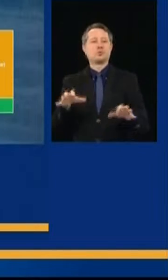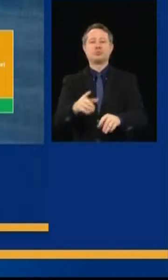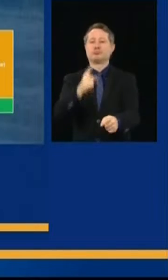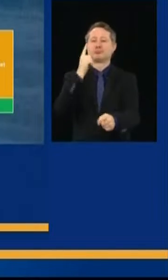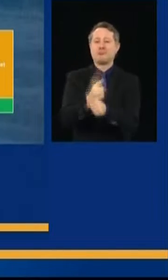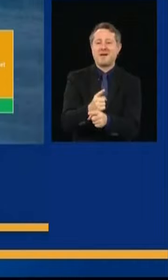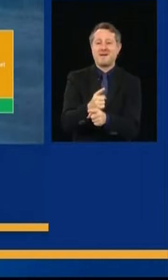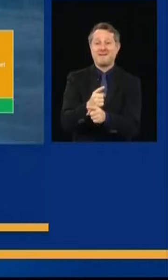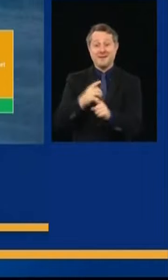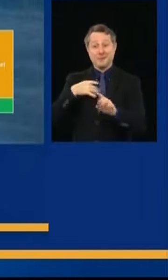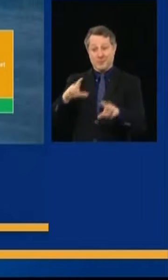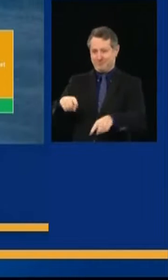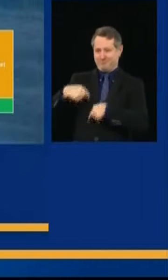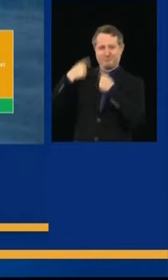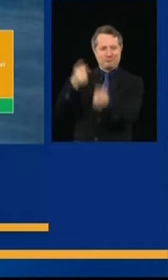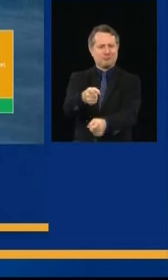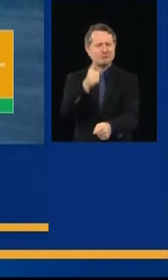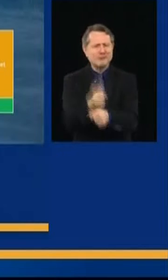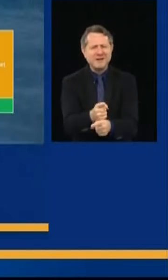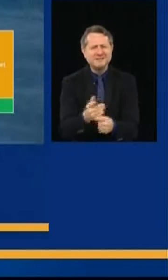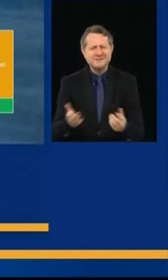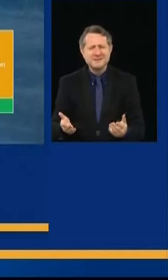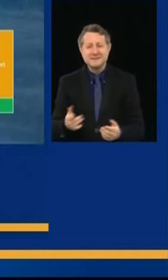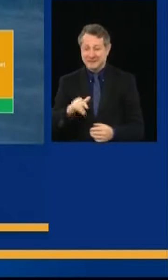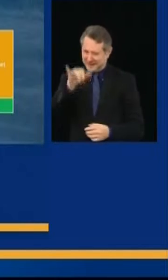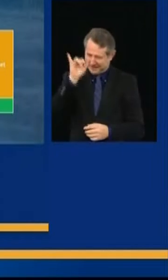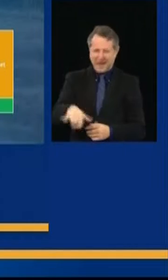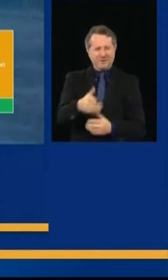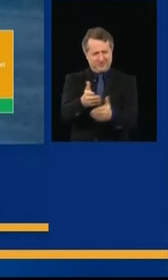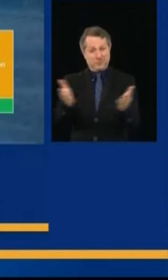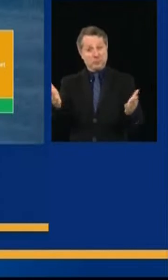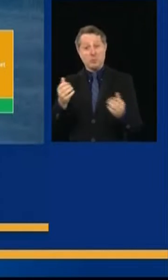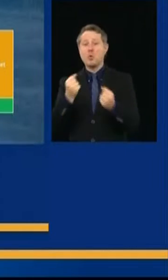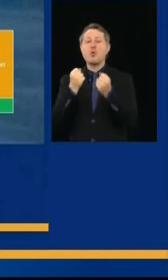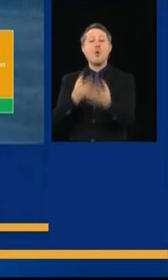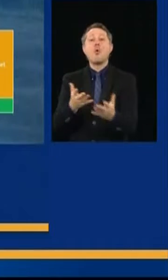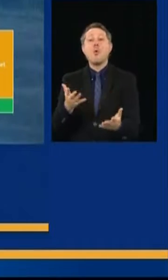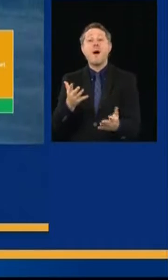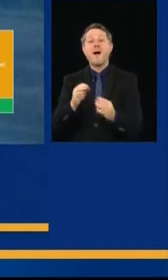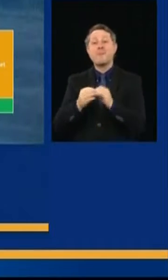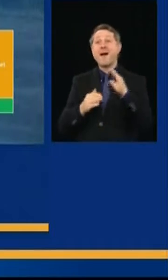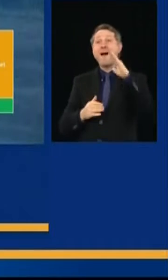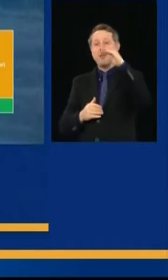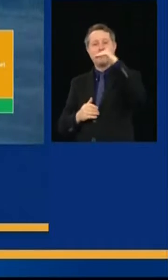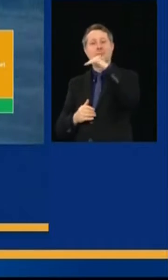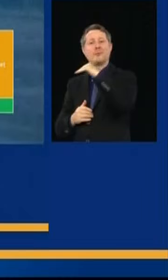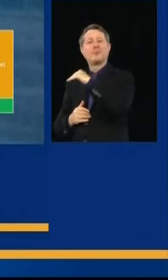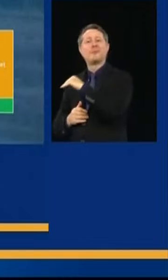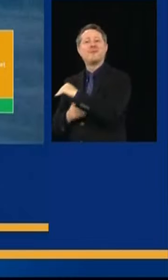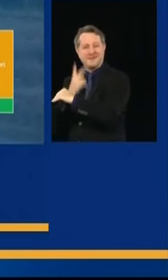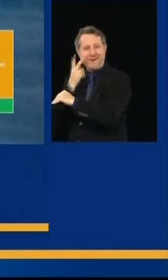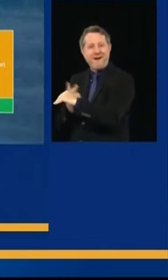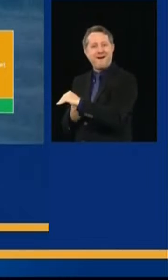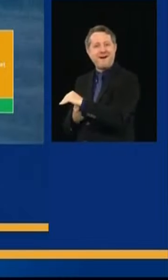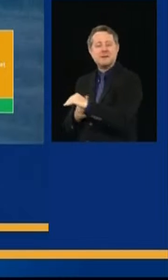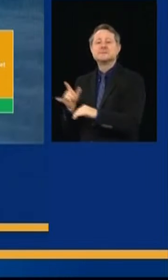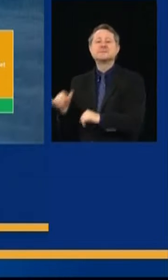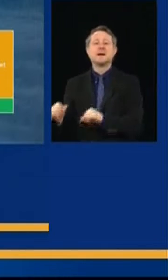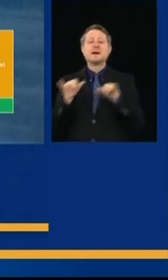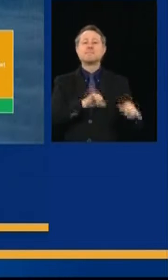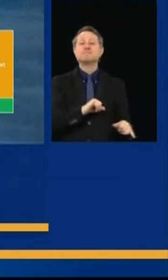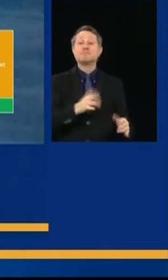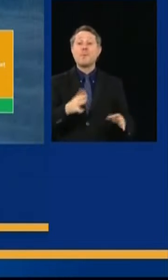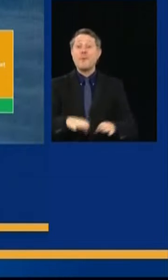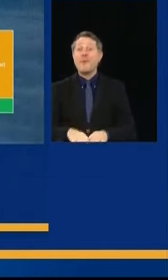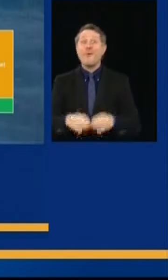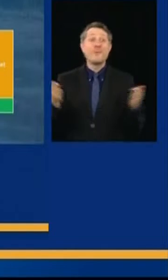how we bent that curve and flattened that curve. Same thing on reopening. You will